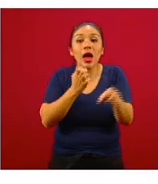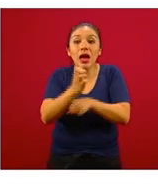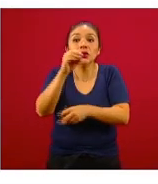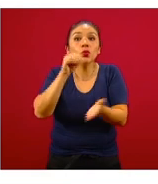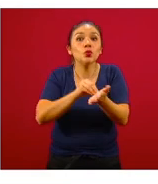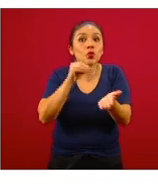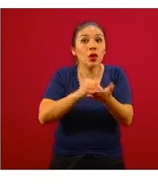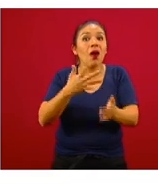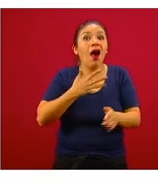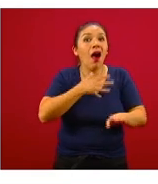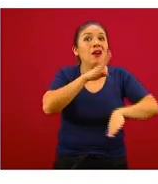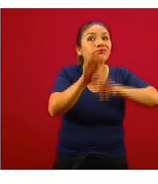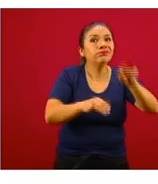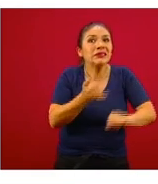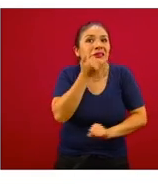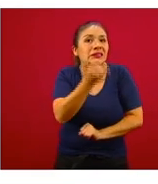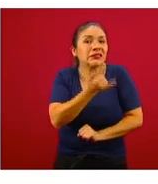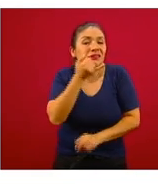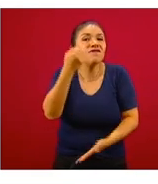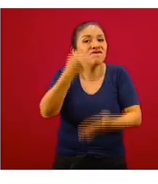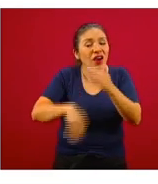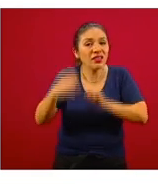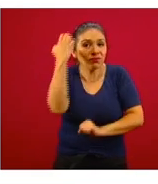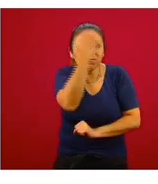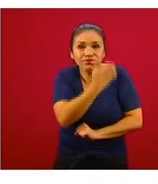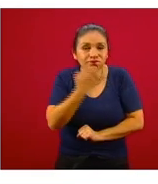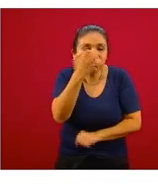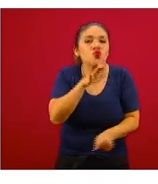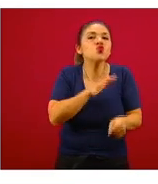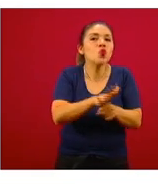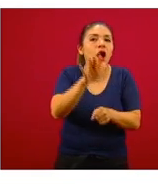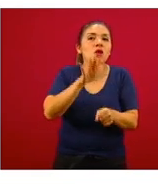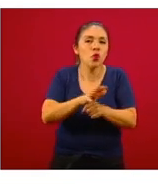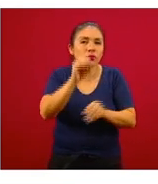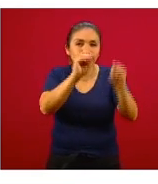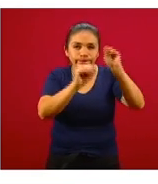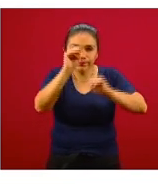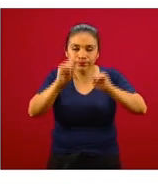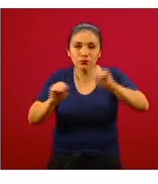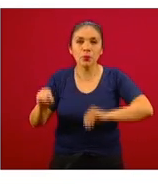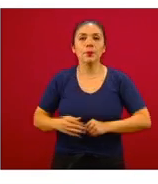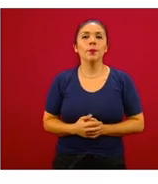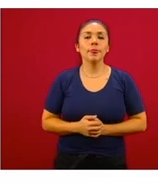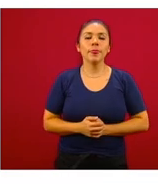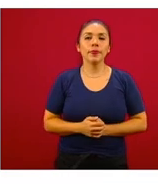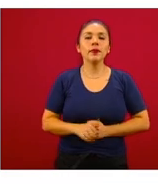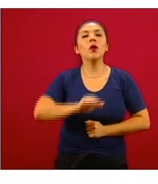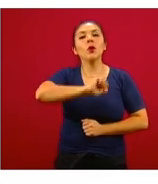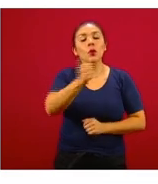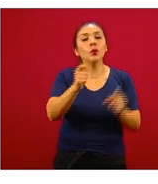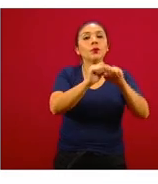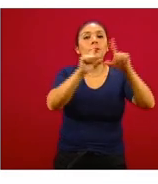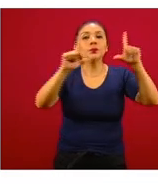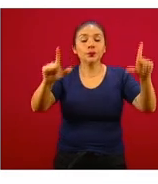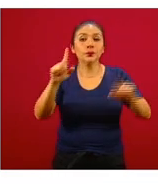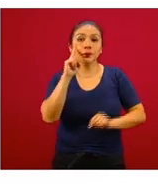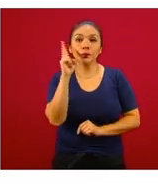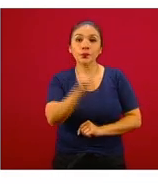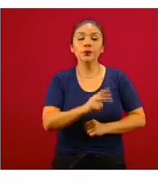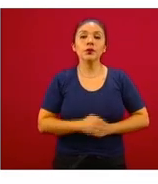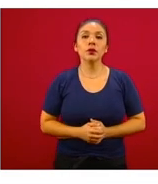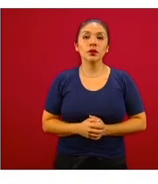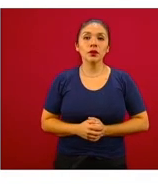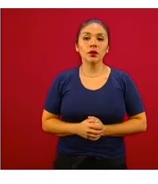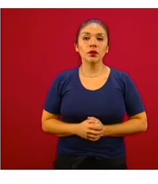2,507 fatalities, but now we can clearly see which fatalities belong to which states and which states still have